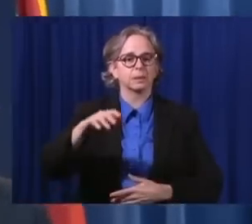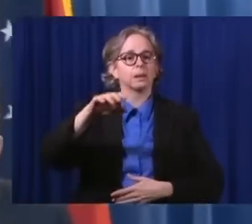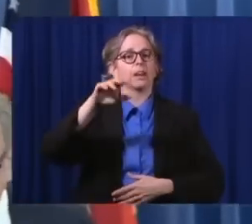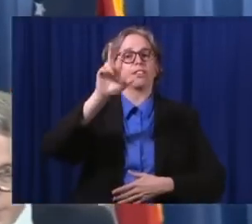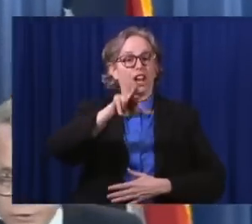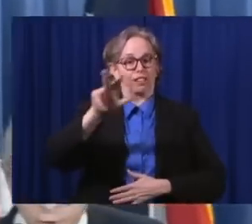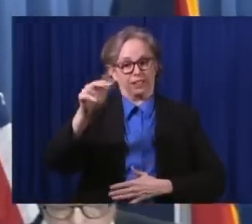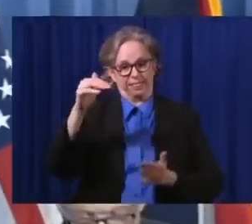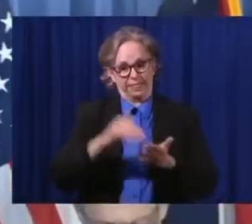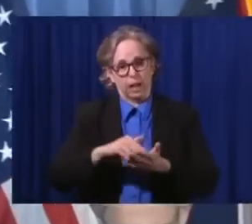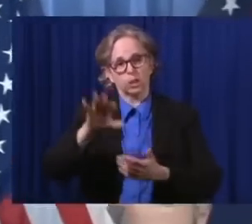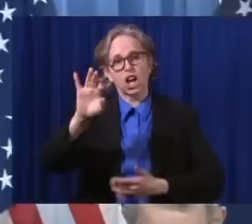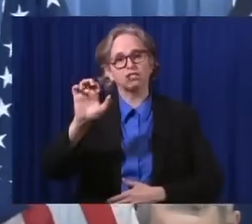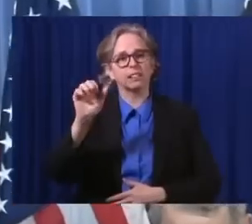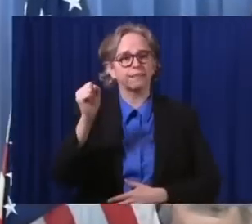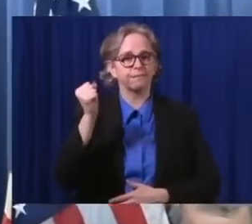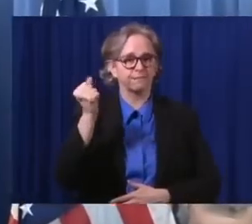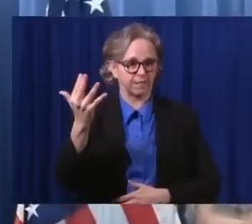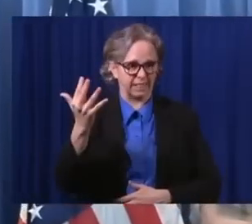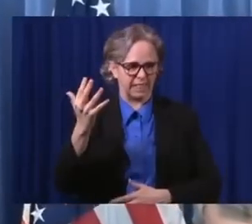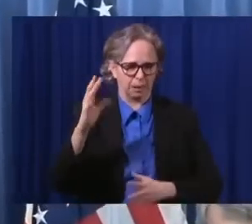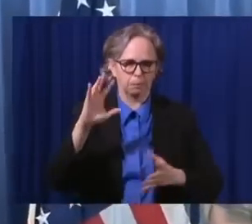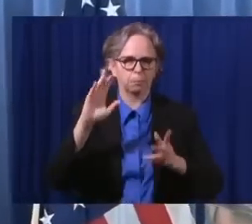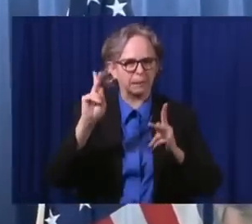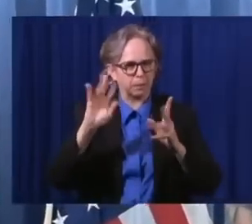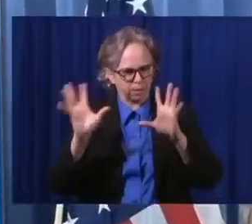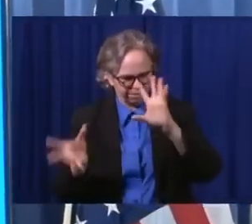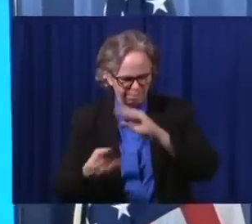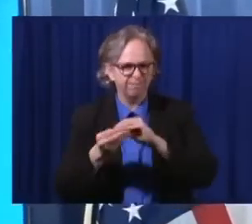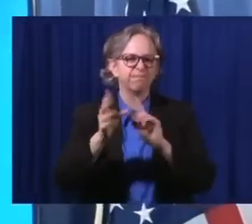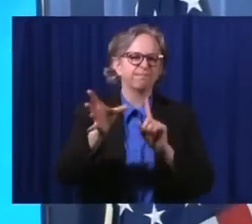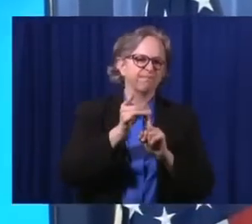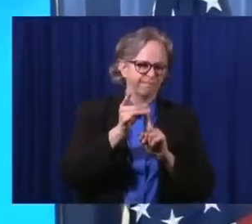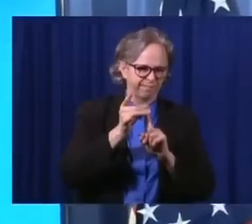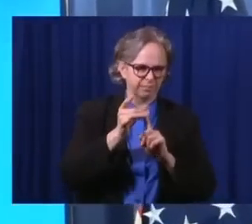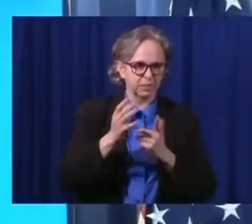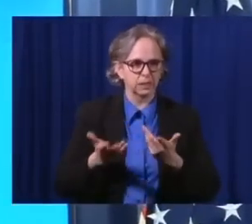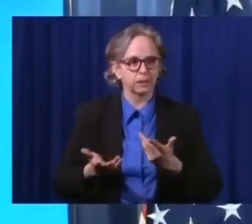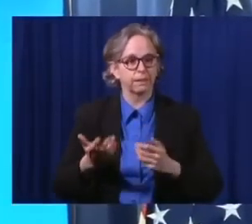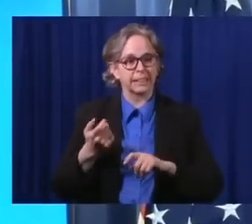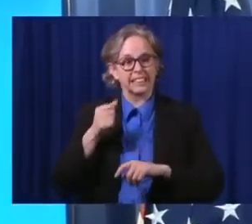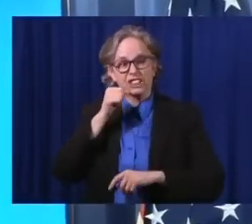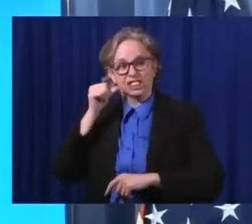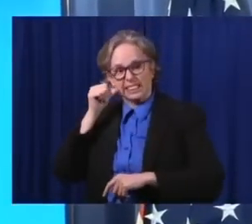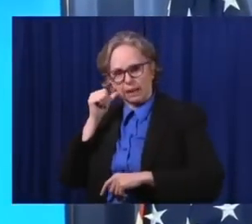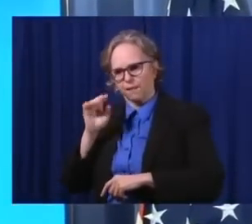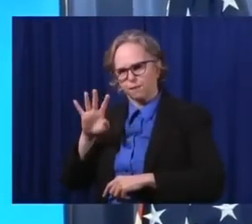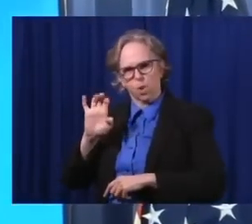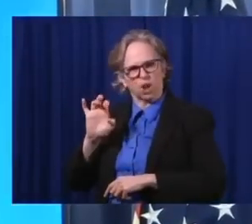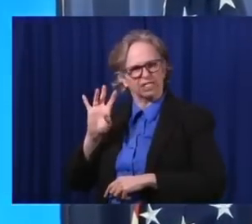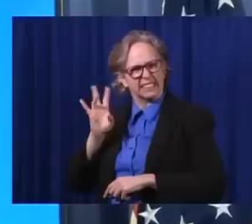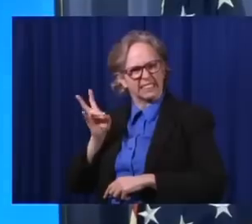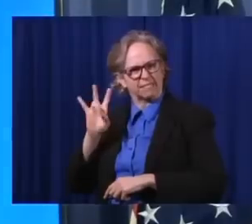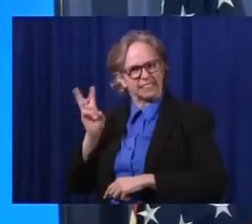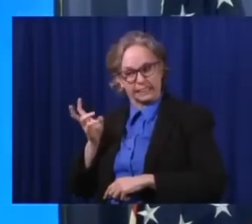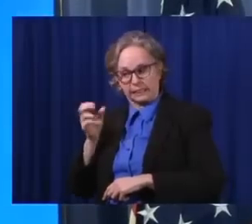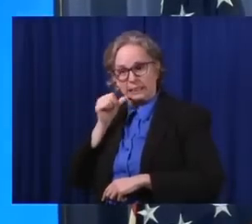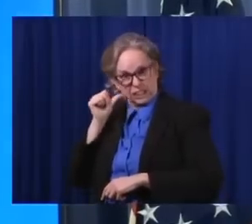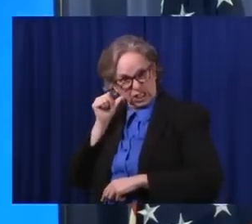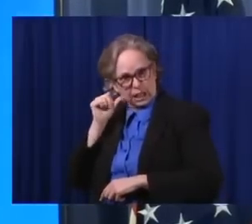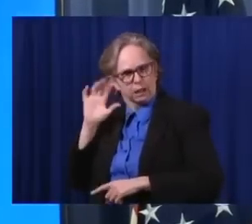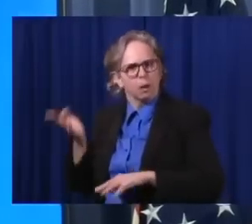33,914 total cases that we've had. An increase of 476 from yesterday. The number of hospitalizations increased